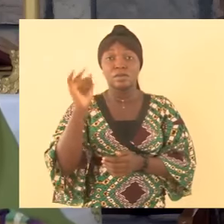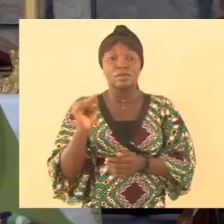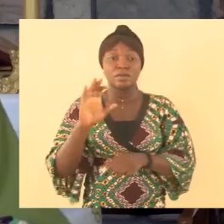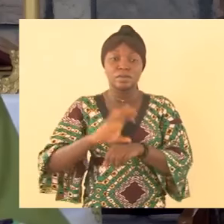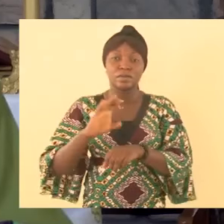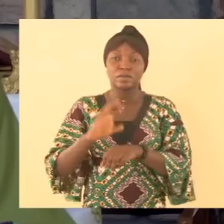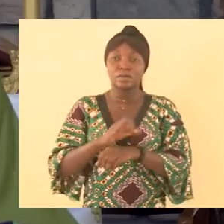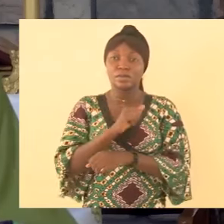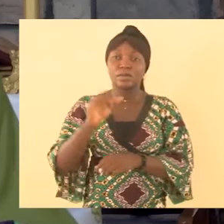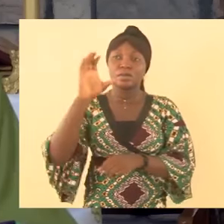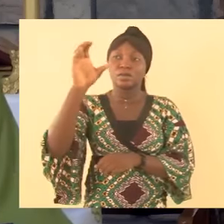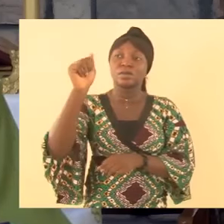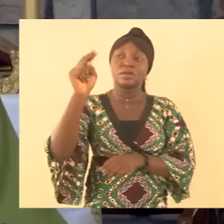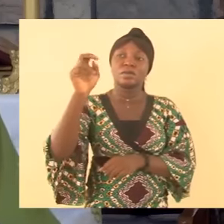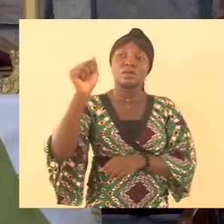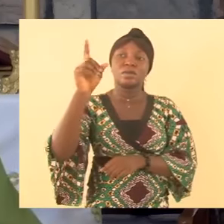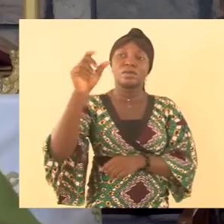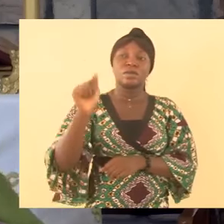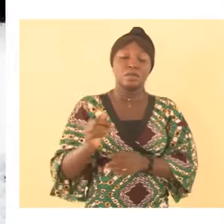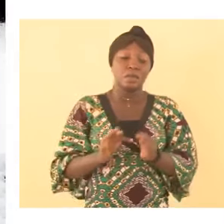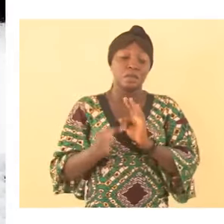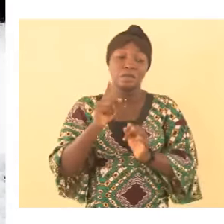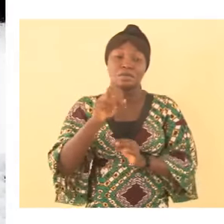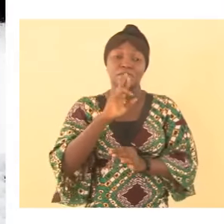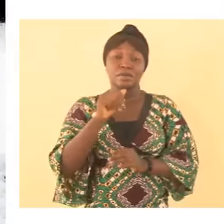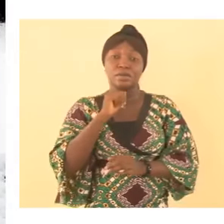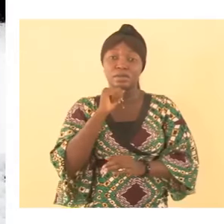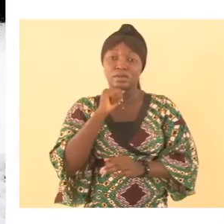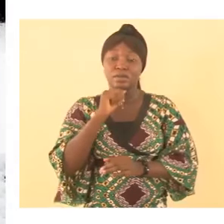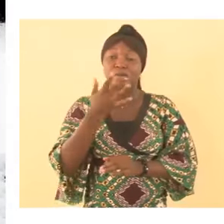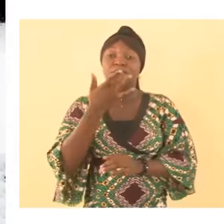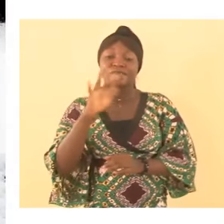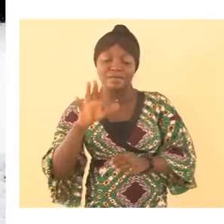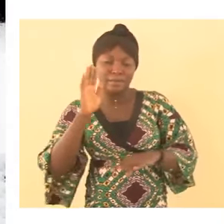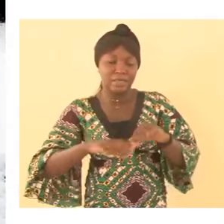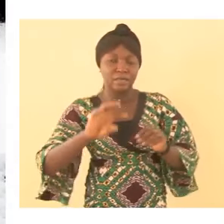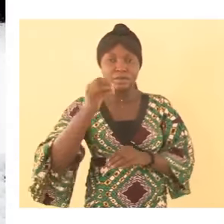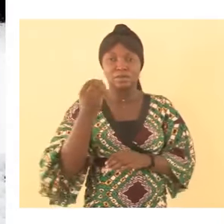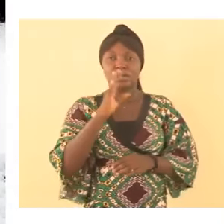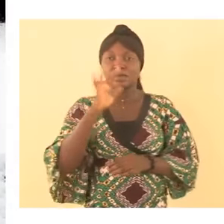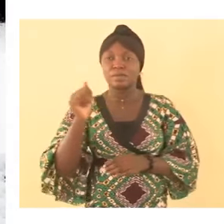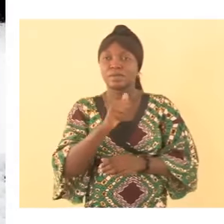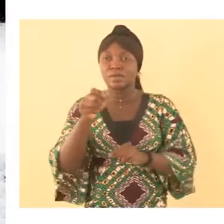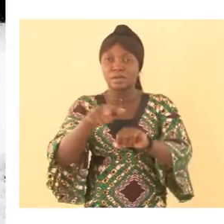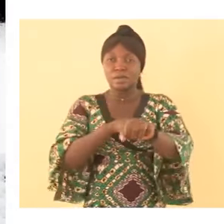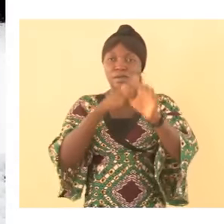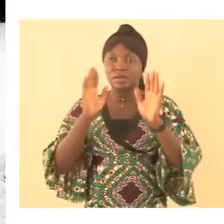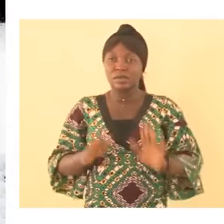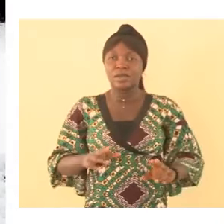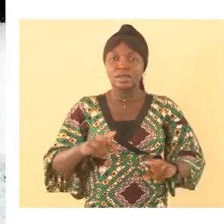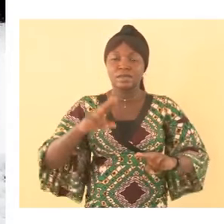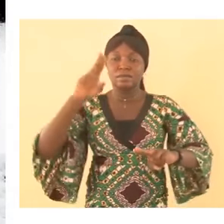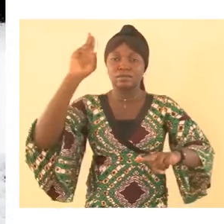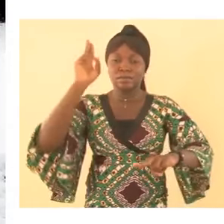This was by a church in Canada. What says? If you are more fortunate than others, build a longer